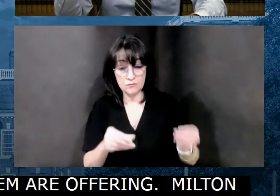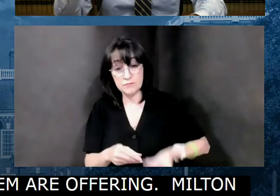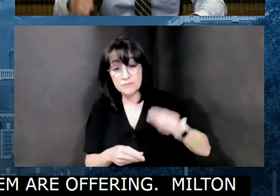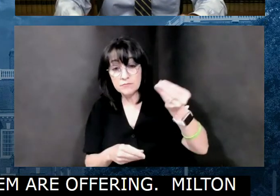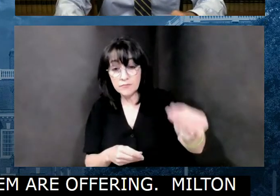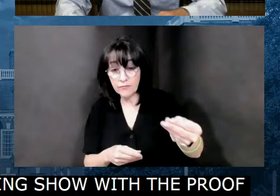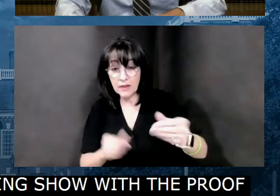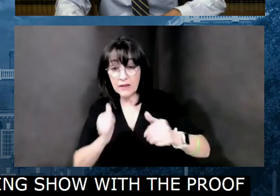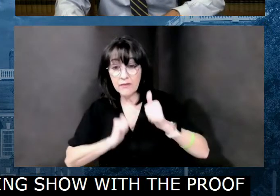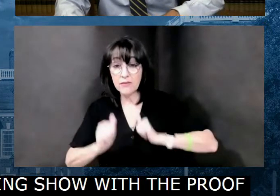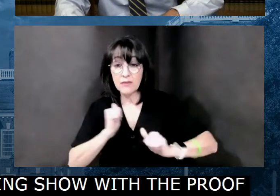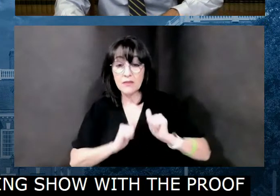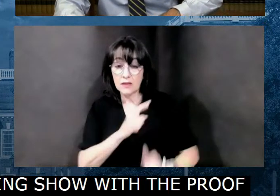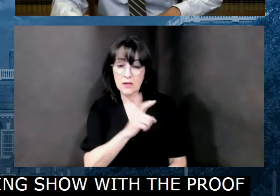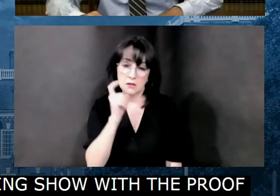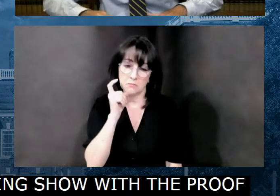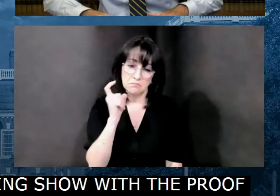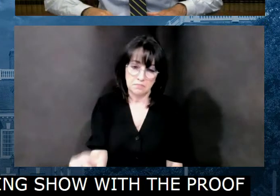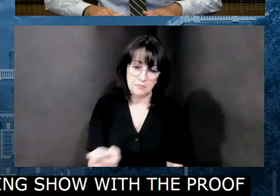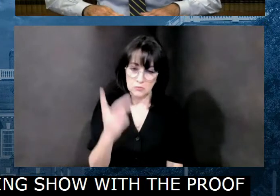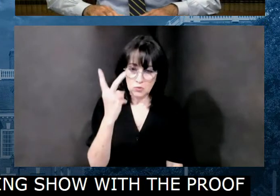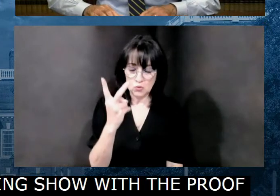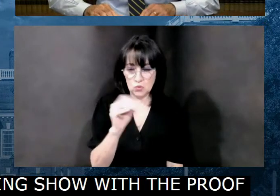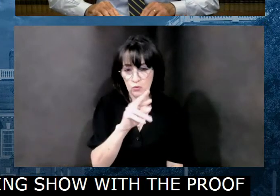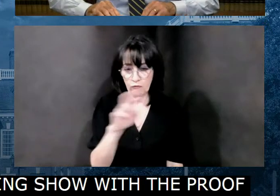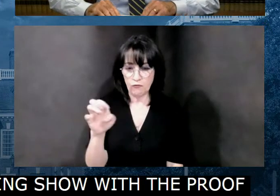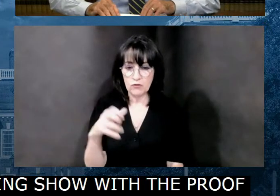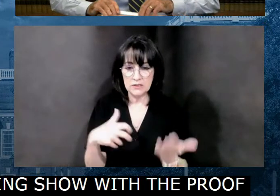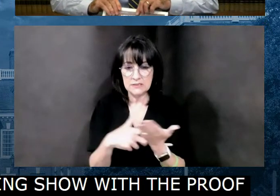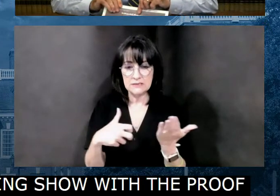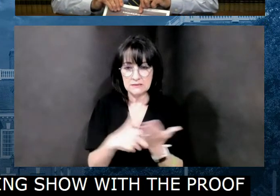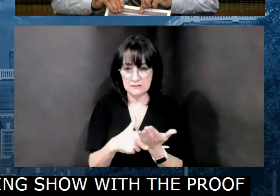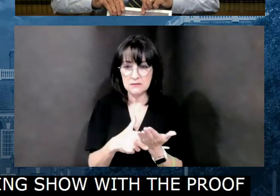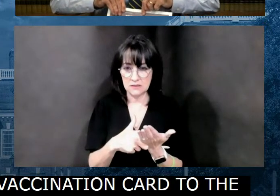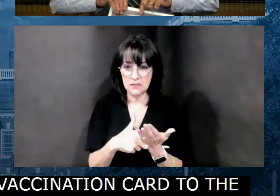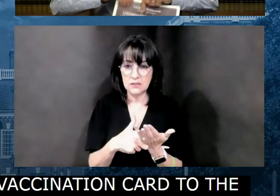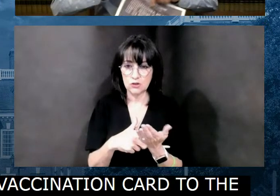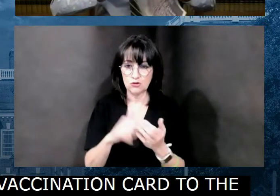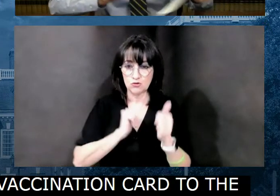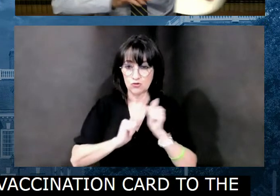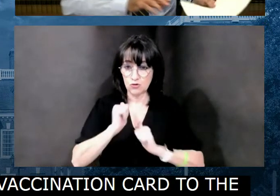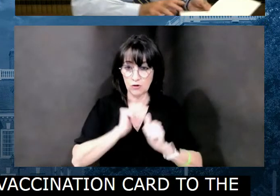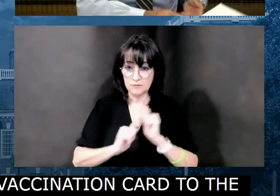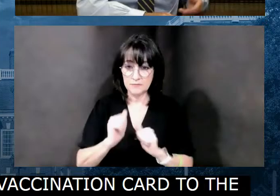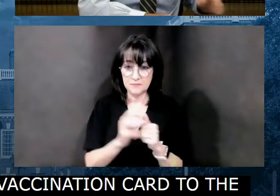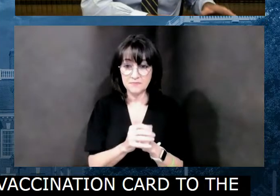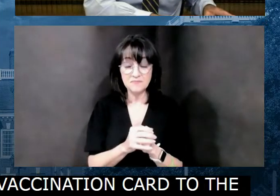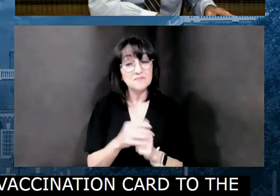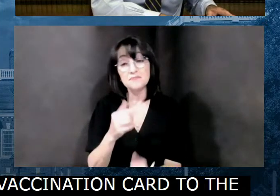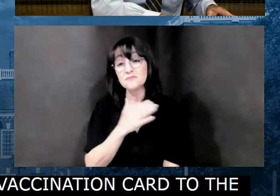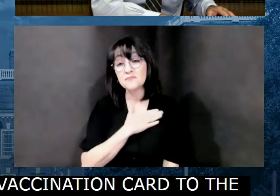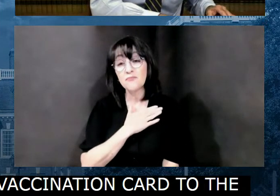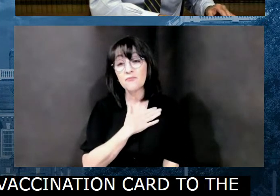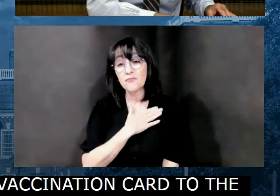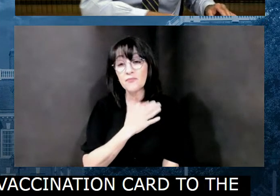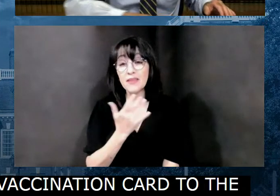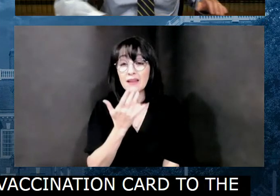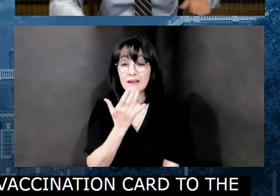Theater, you get 2 free tickets to an open show. The one that I like, loving